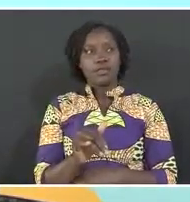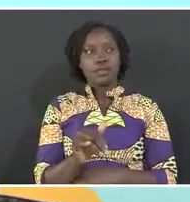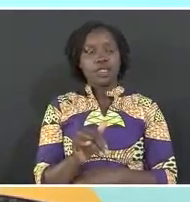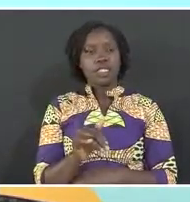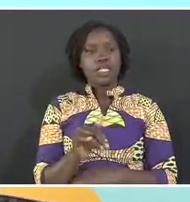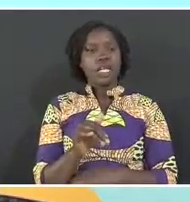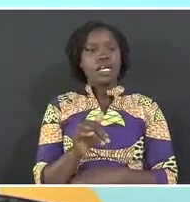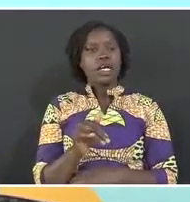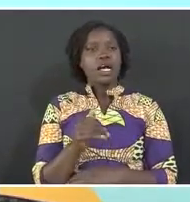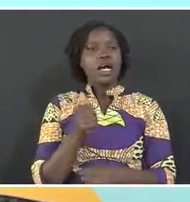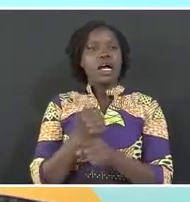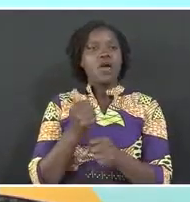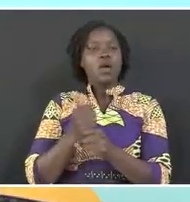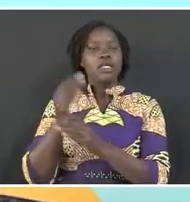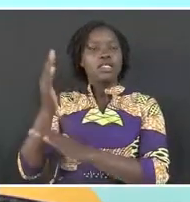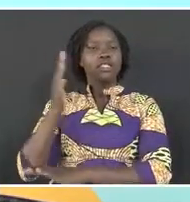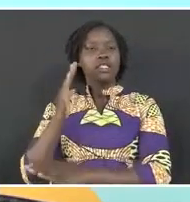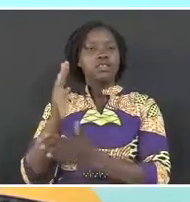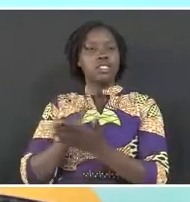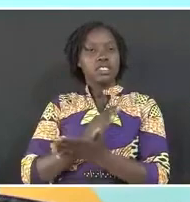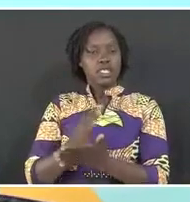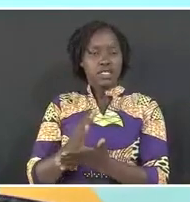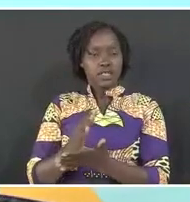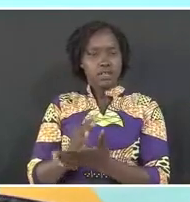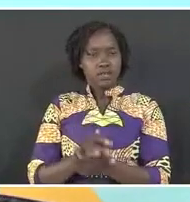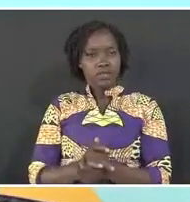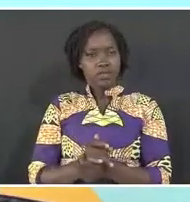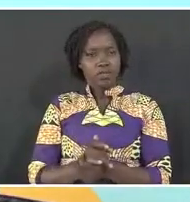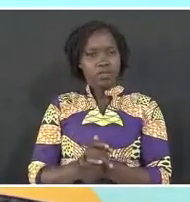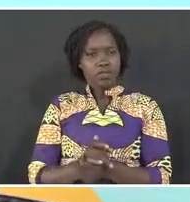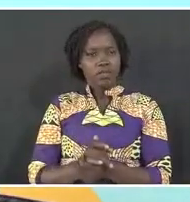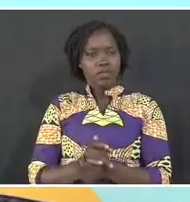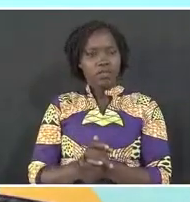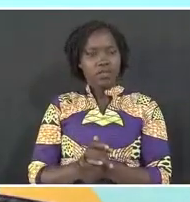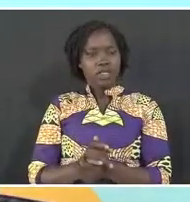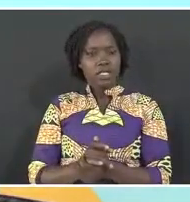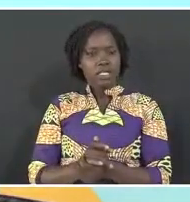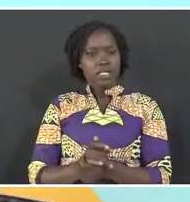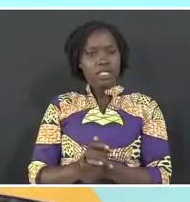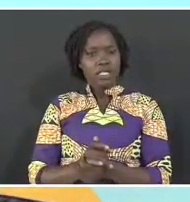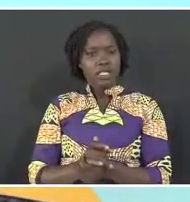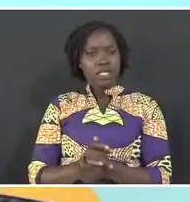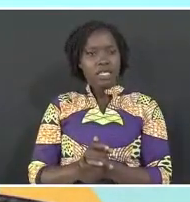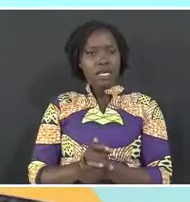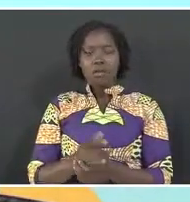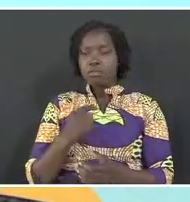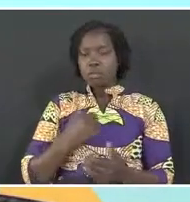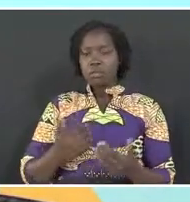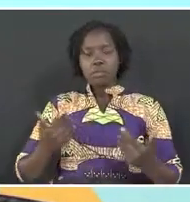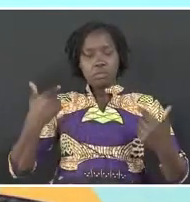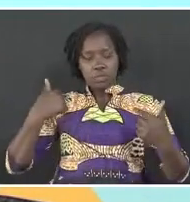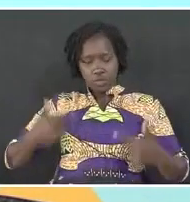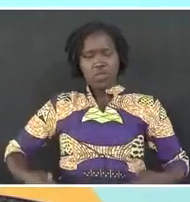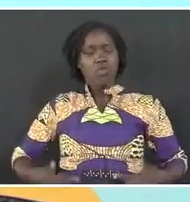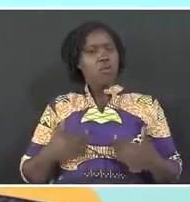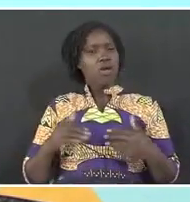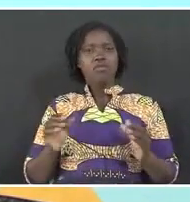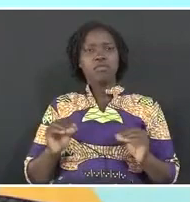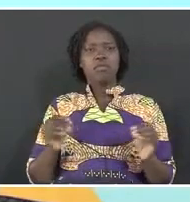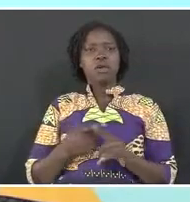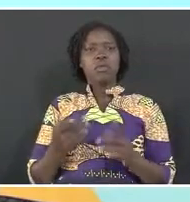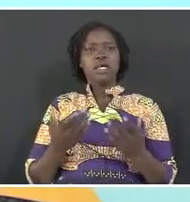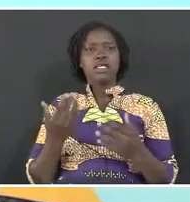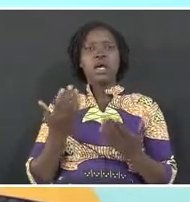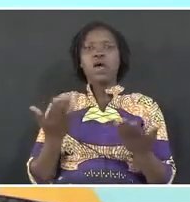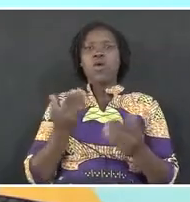I work in the security sector. I'm not a uniformed person, but where I work,